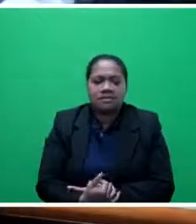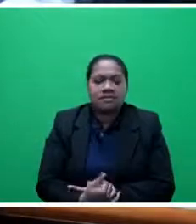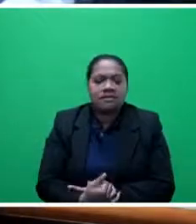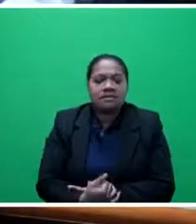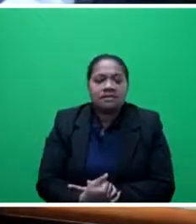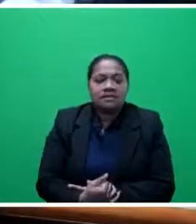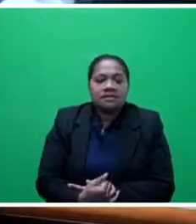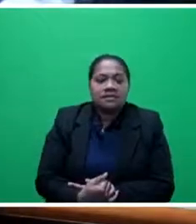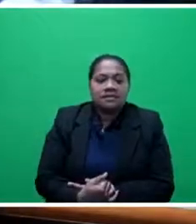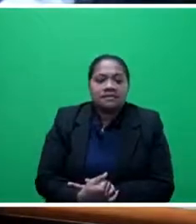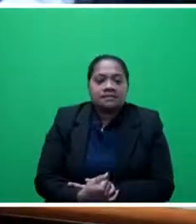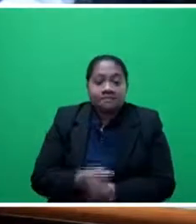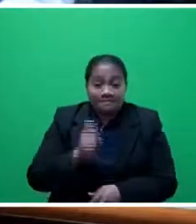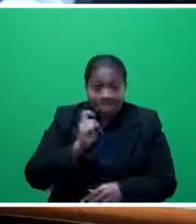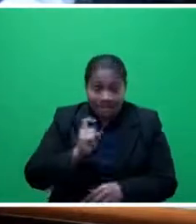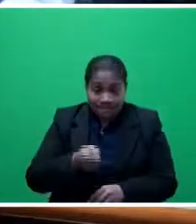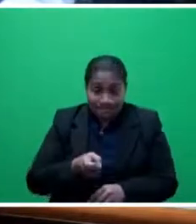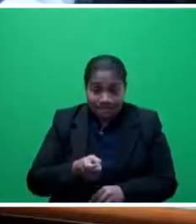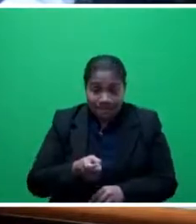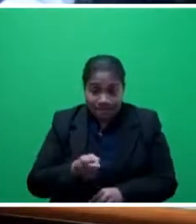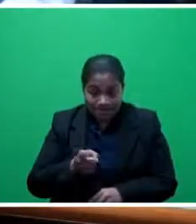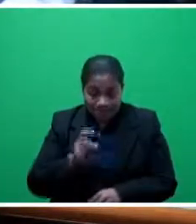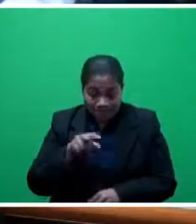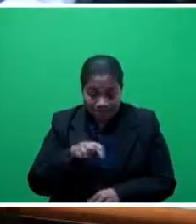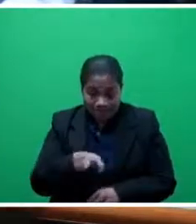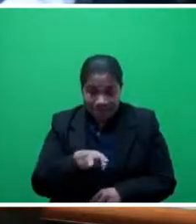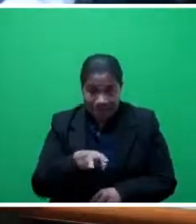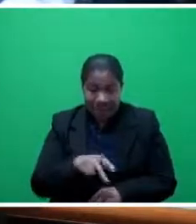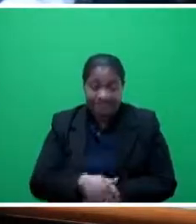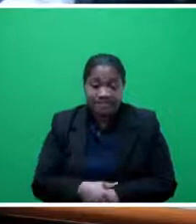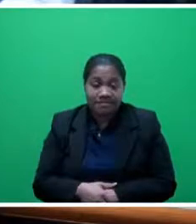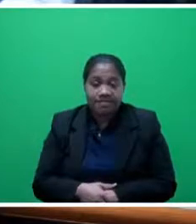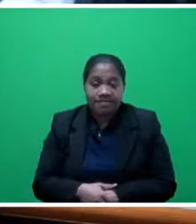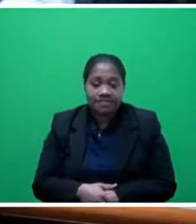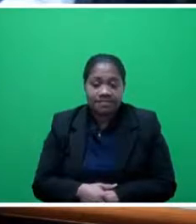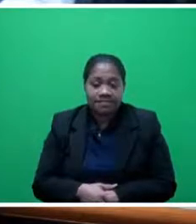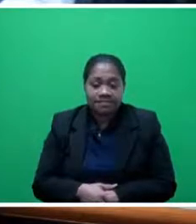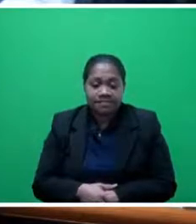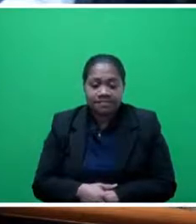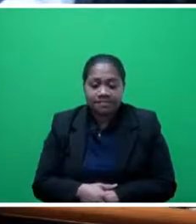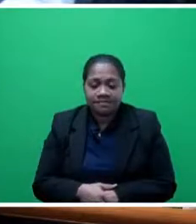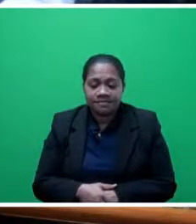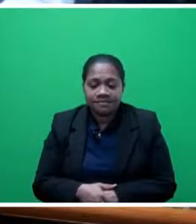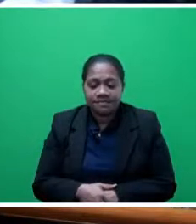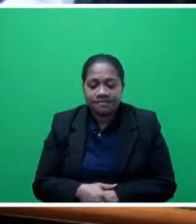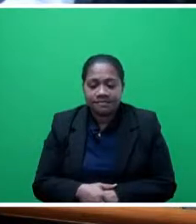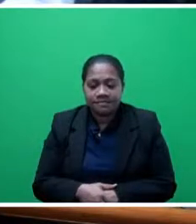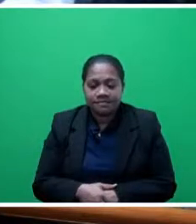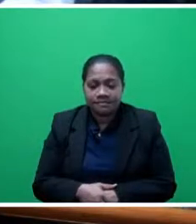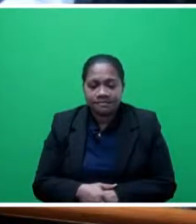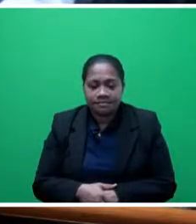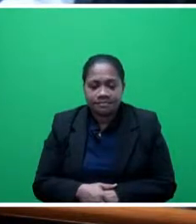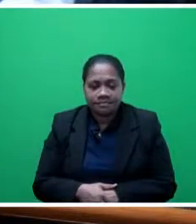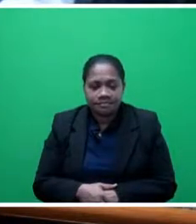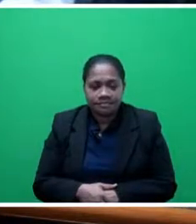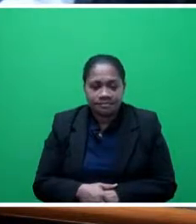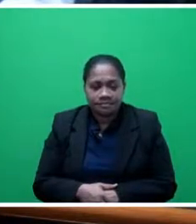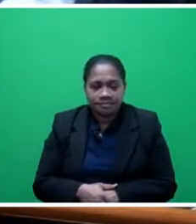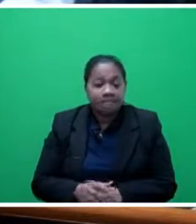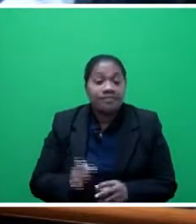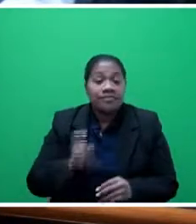If you look at the customs